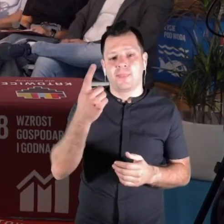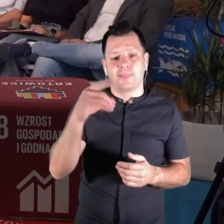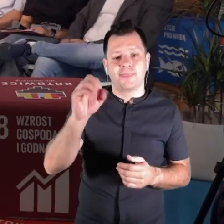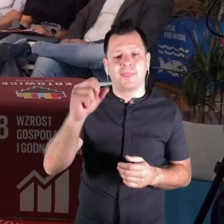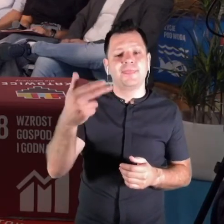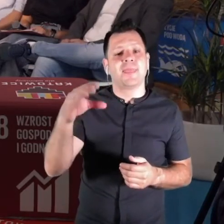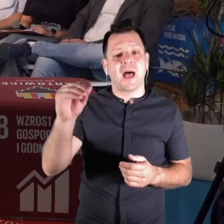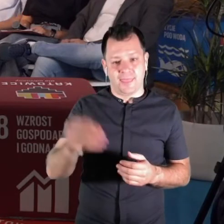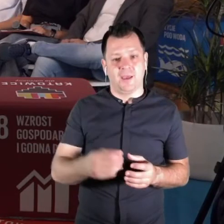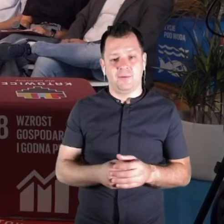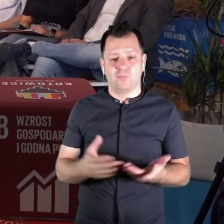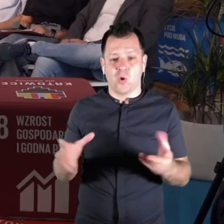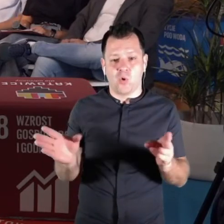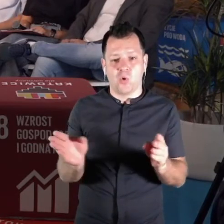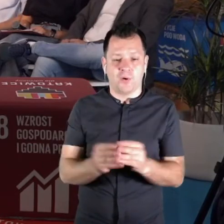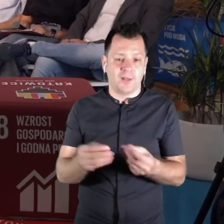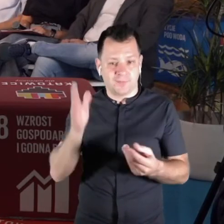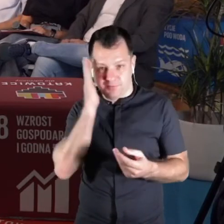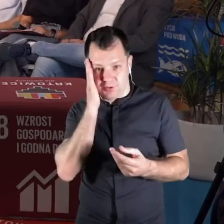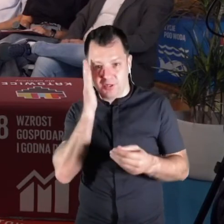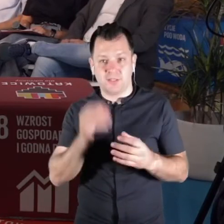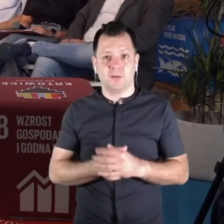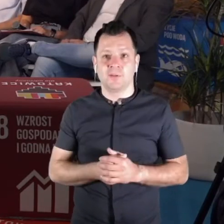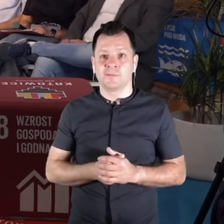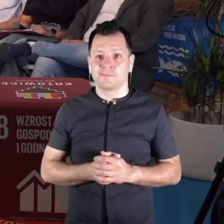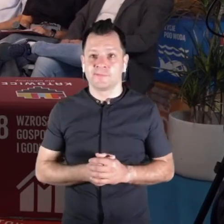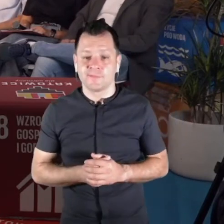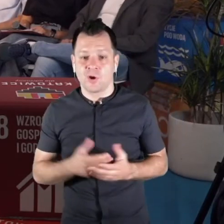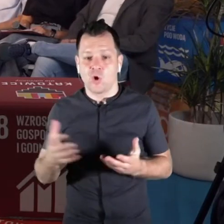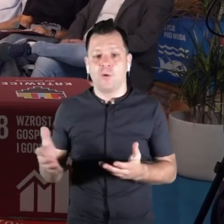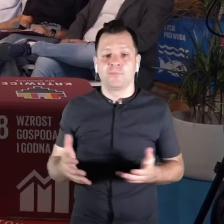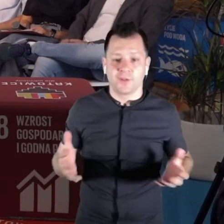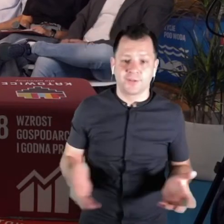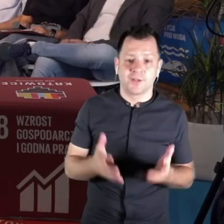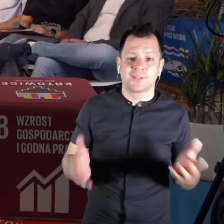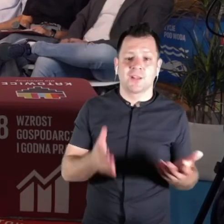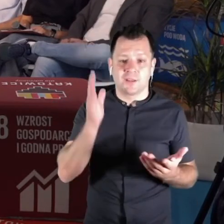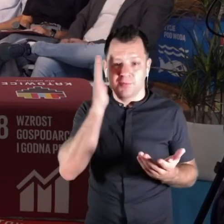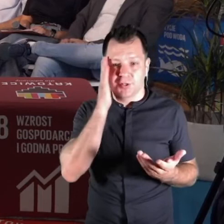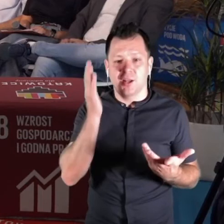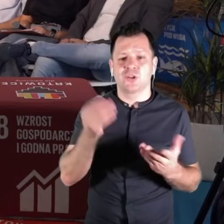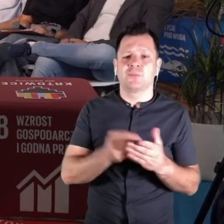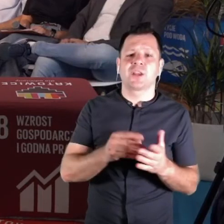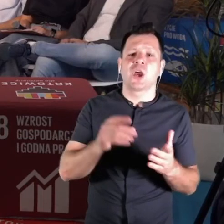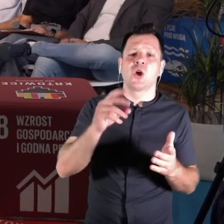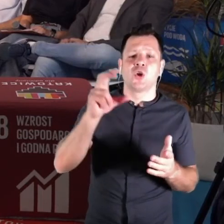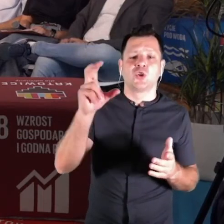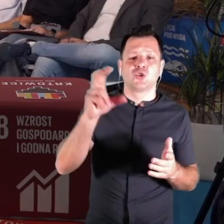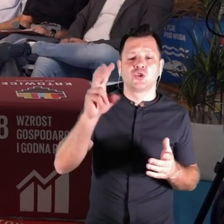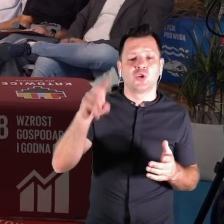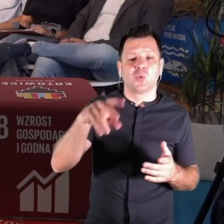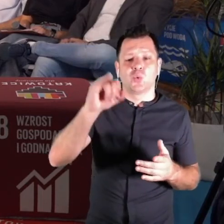sensors across the city and kind of take these pools from the city, kind of measure how the city is going. This